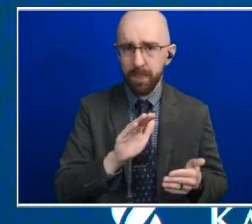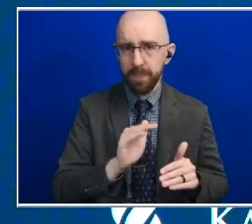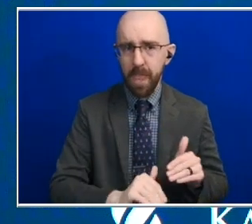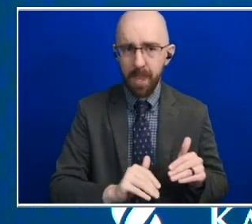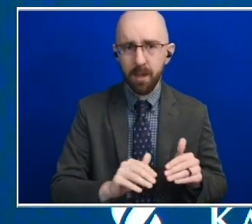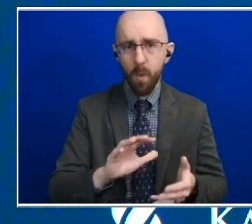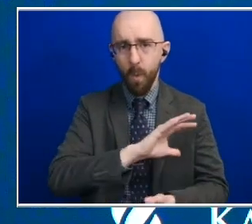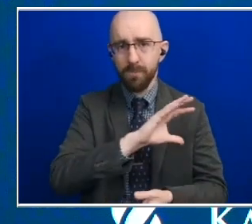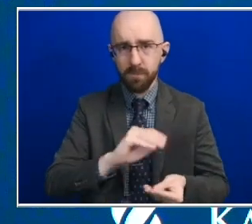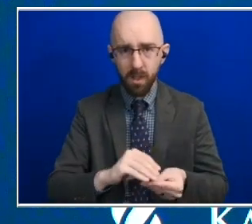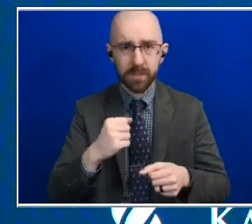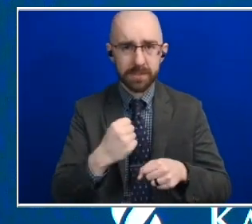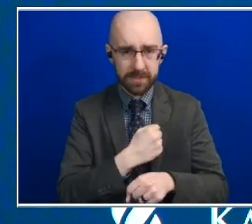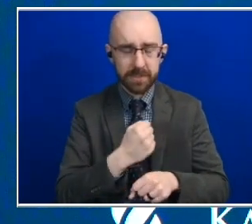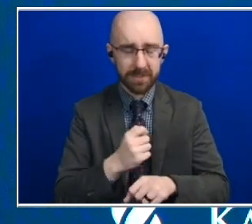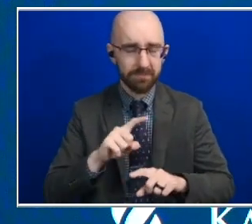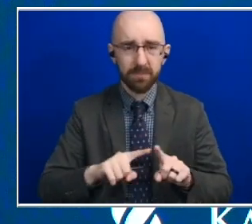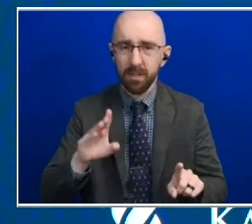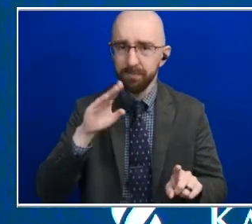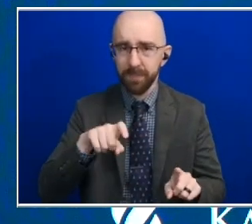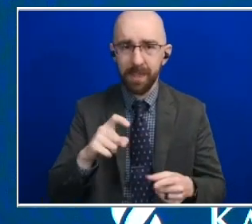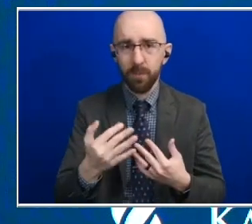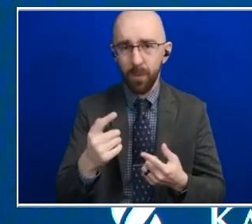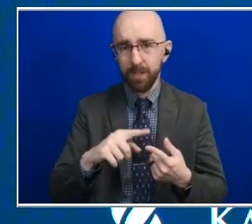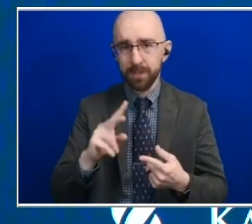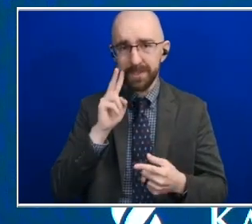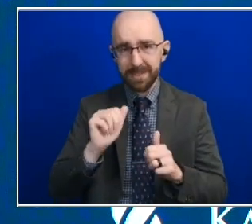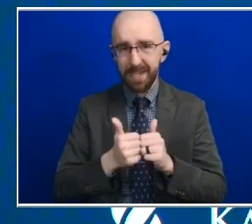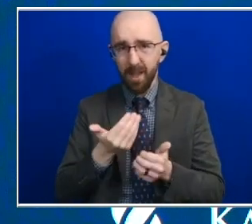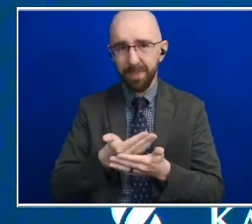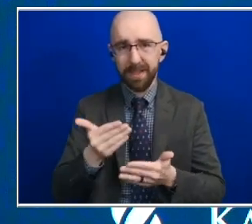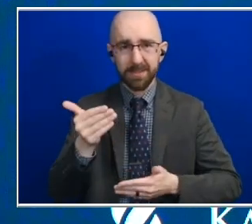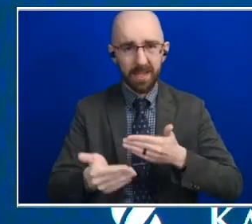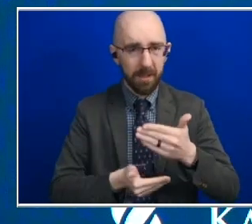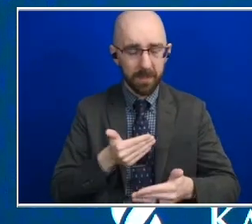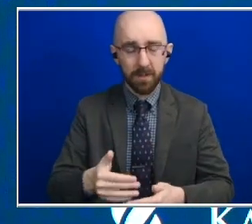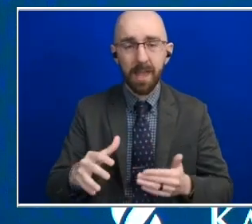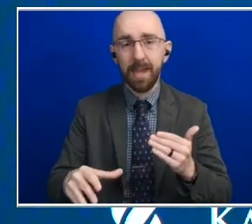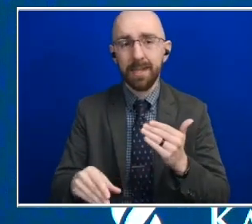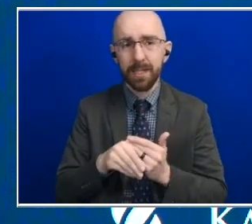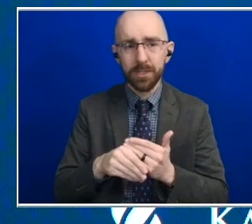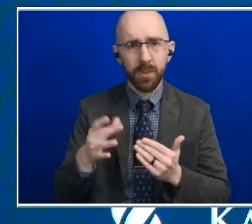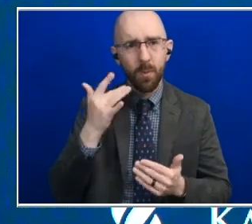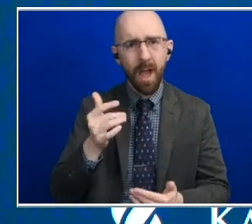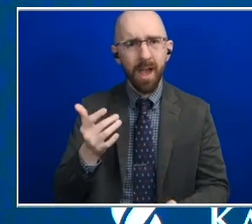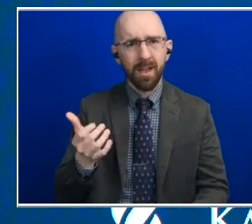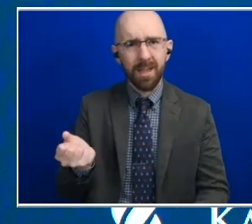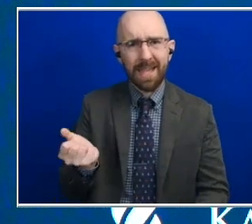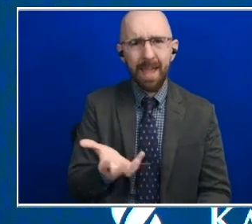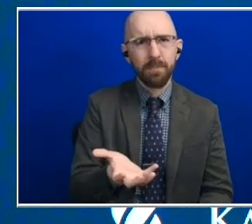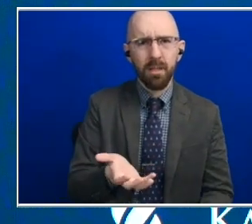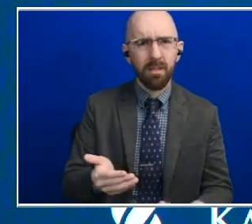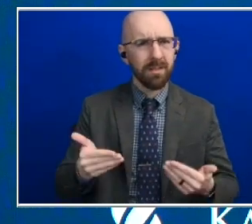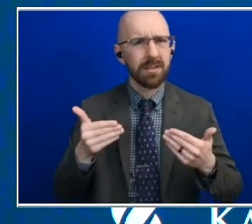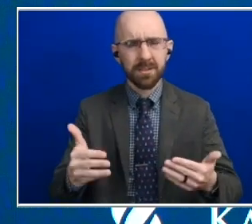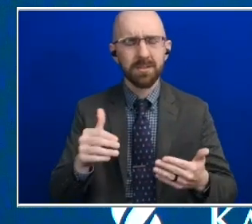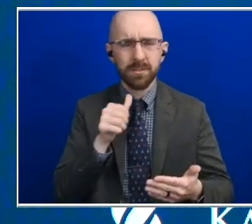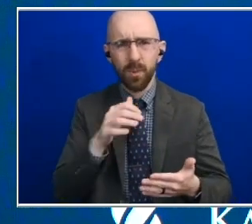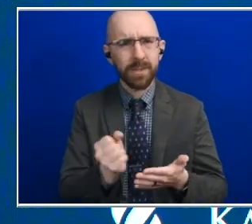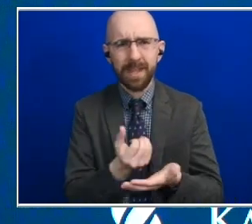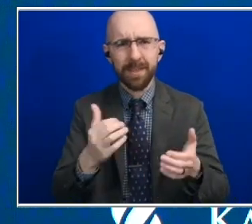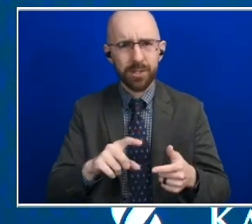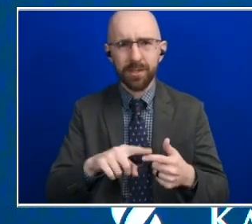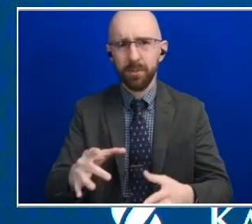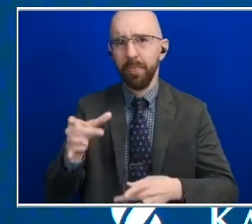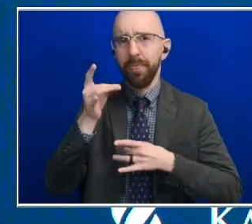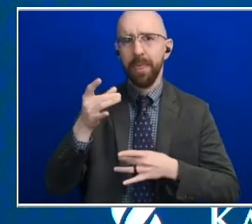statistics, but we have to wait to see everything plays out. In addition, why would you even roll the dice and take the chance of having an illness to go to the hospital? So I think